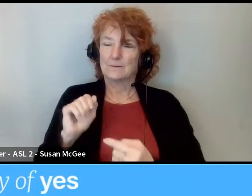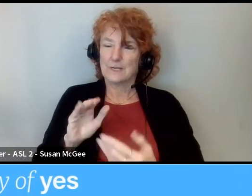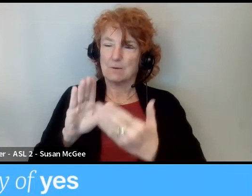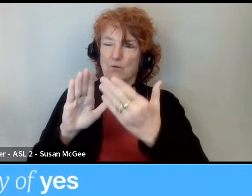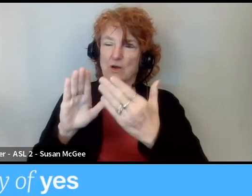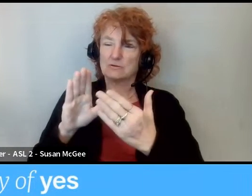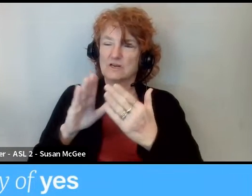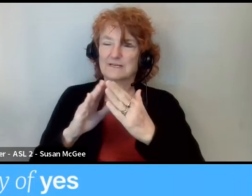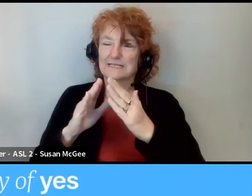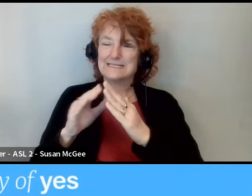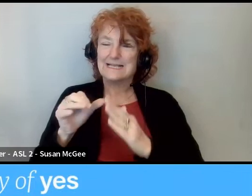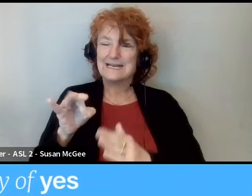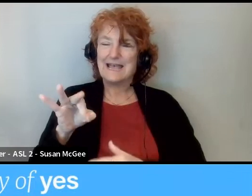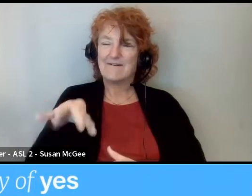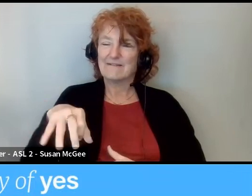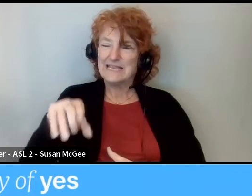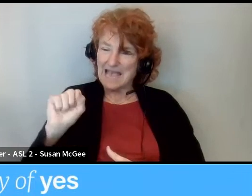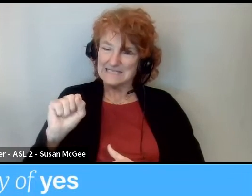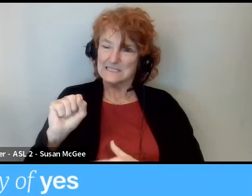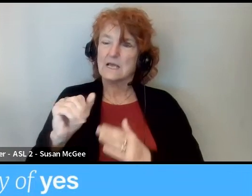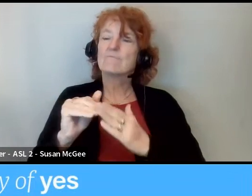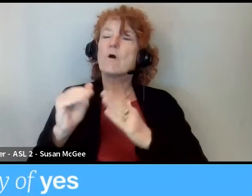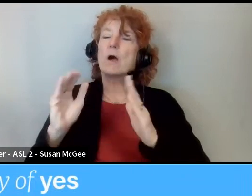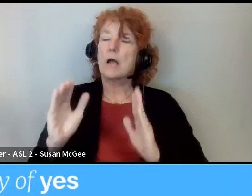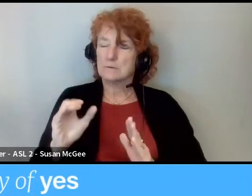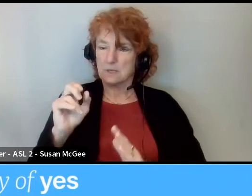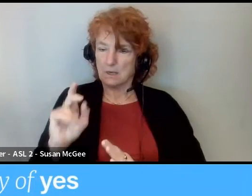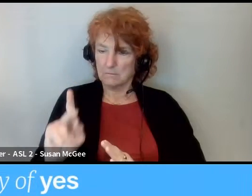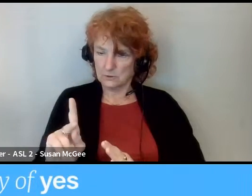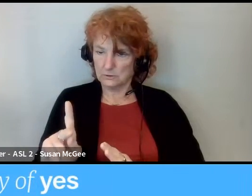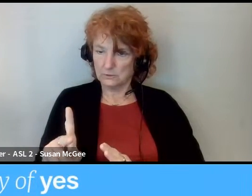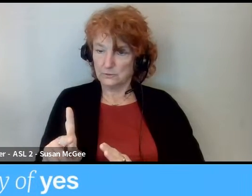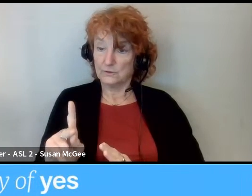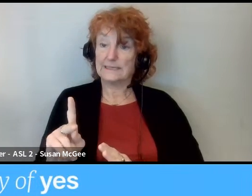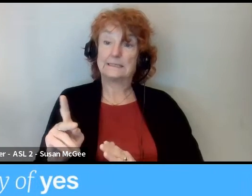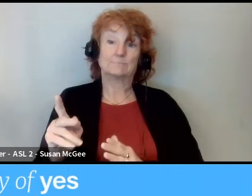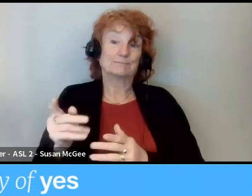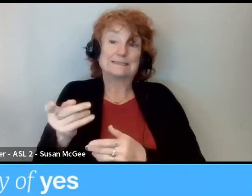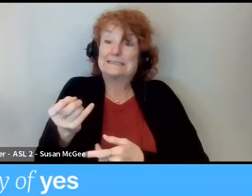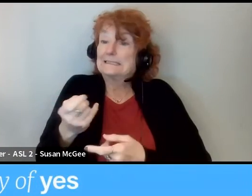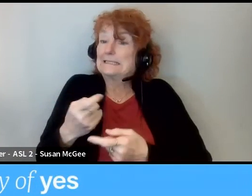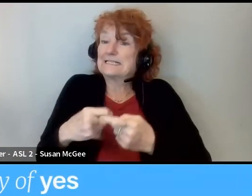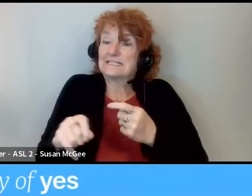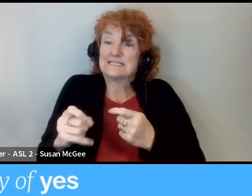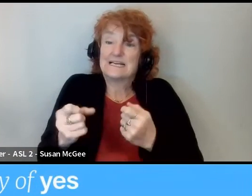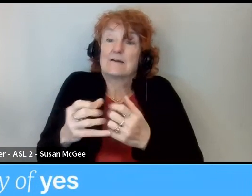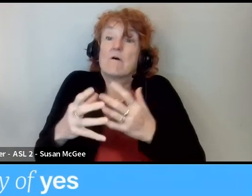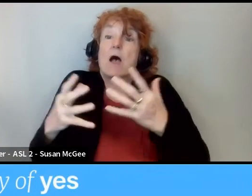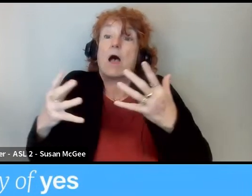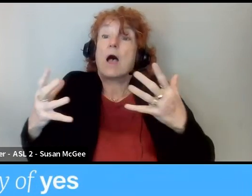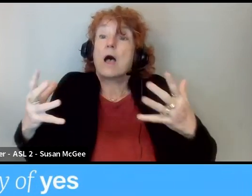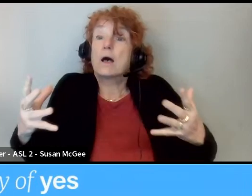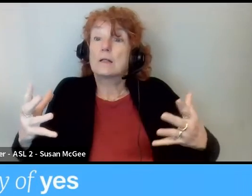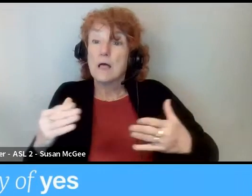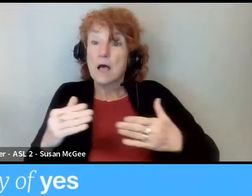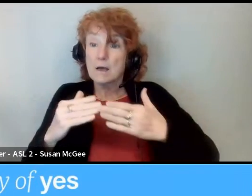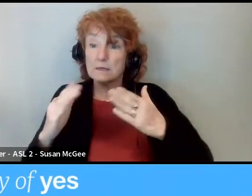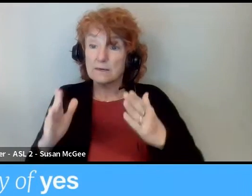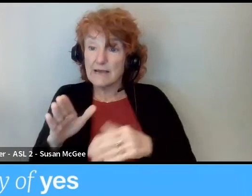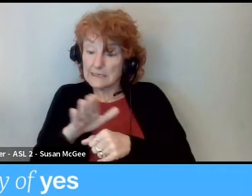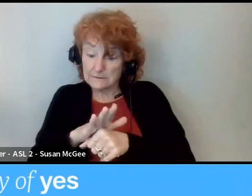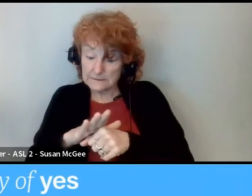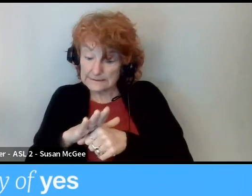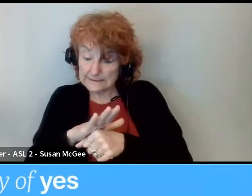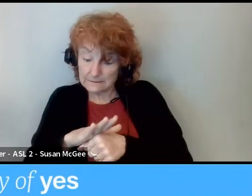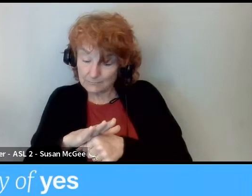Housing Opportunity. Instead of a significant amount of housing in a limited geography, housing opportunity represents